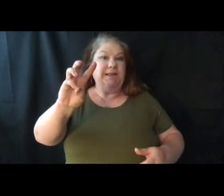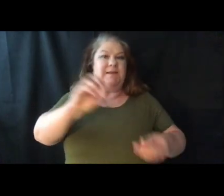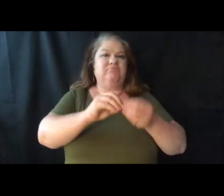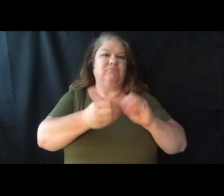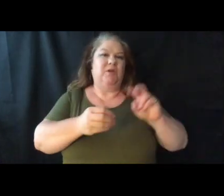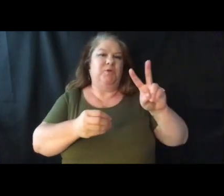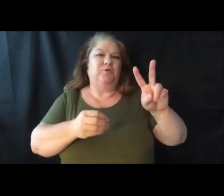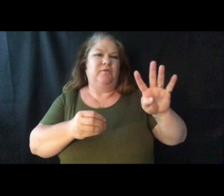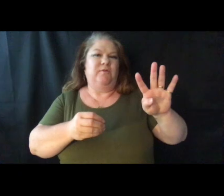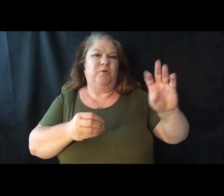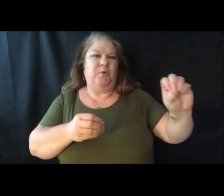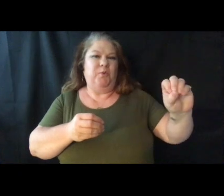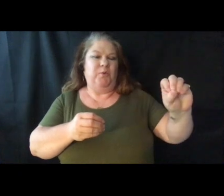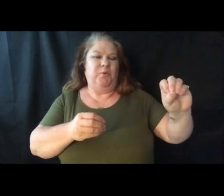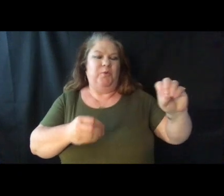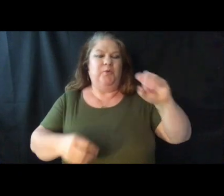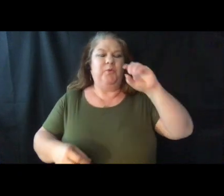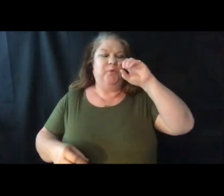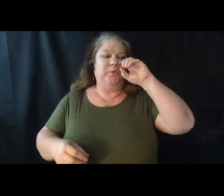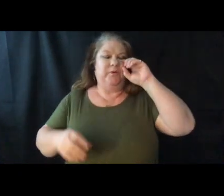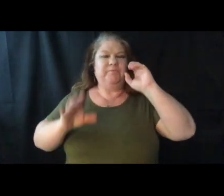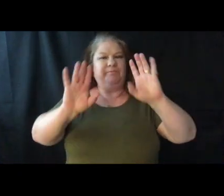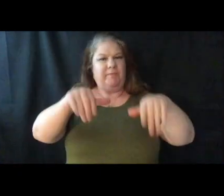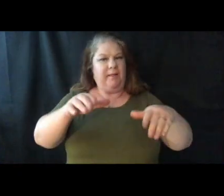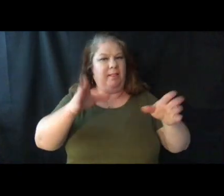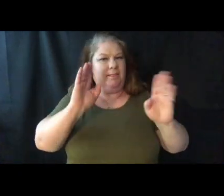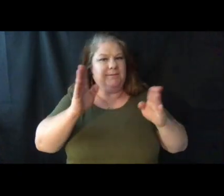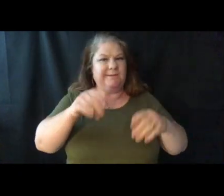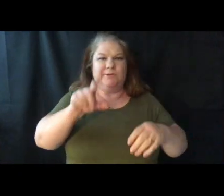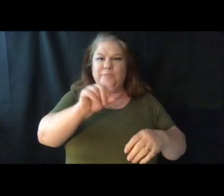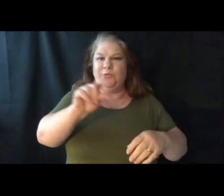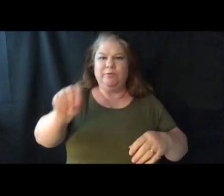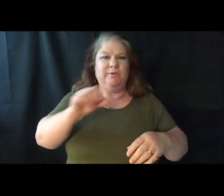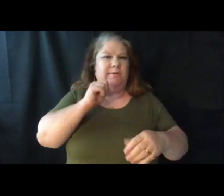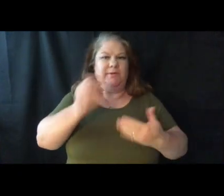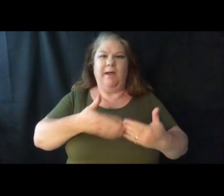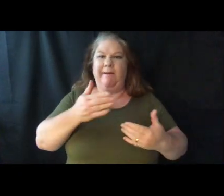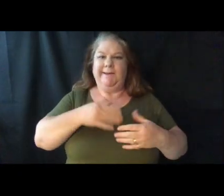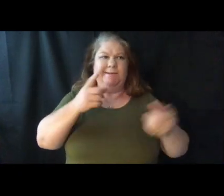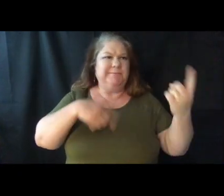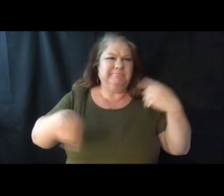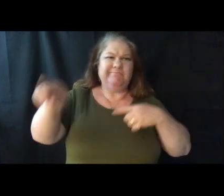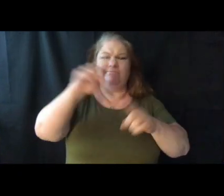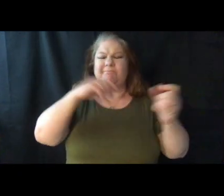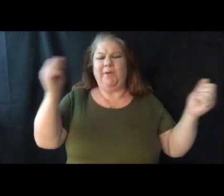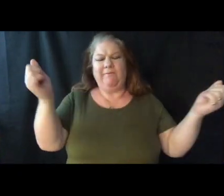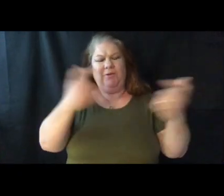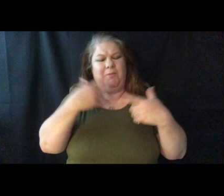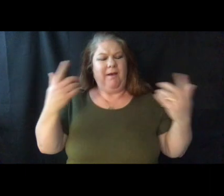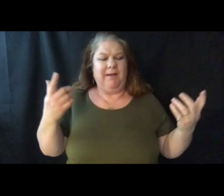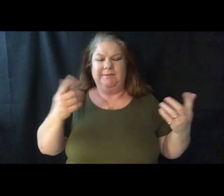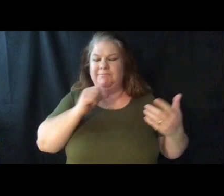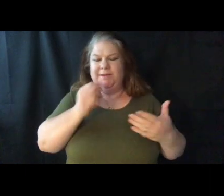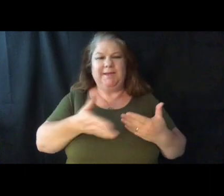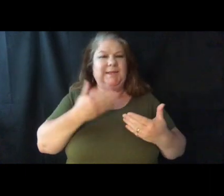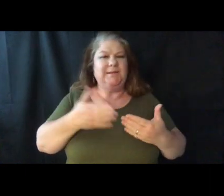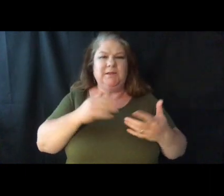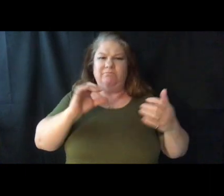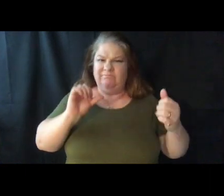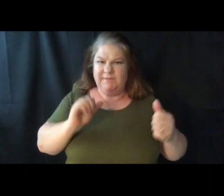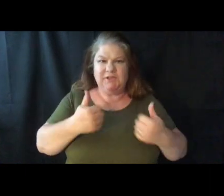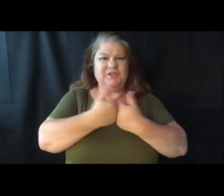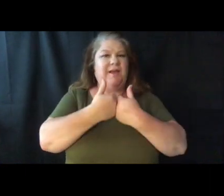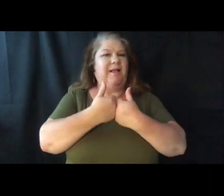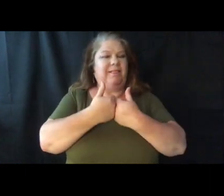1996, and I'm a member of the class of 240. Listen, 2020 hasn't been easy on any of us. It's been